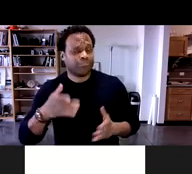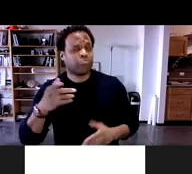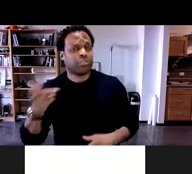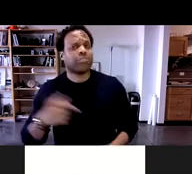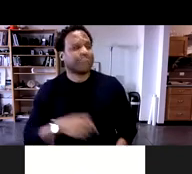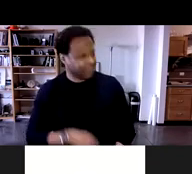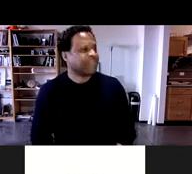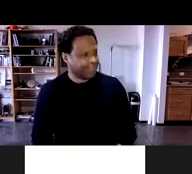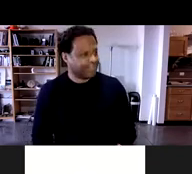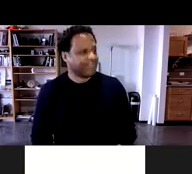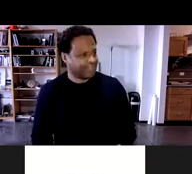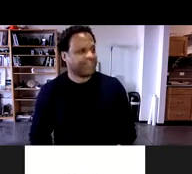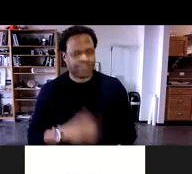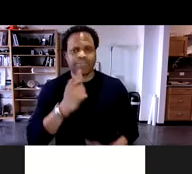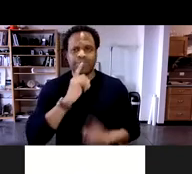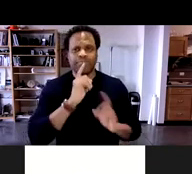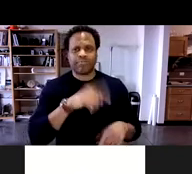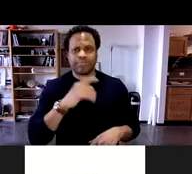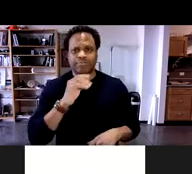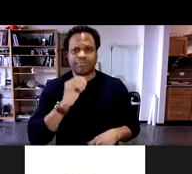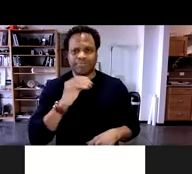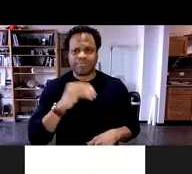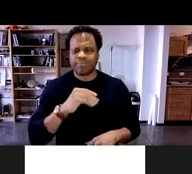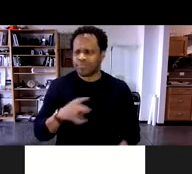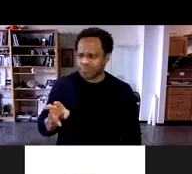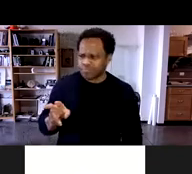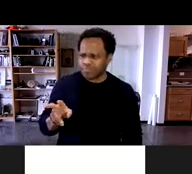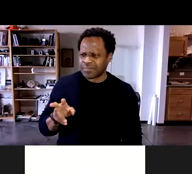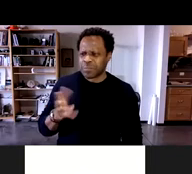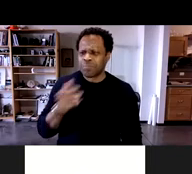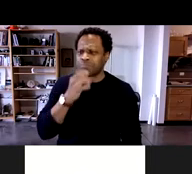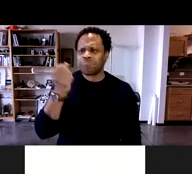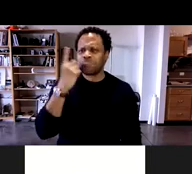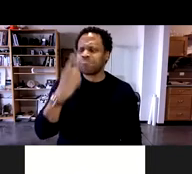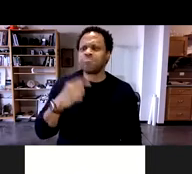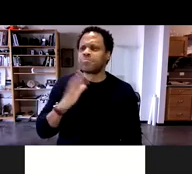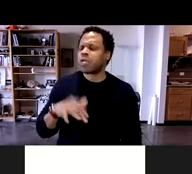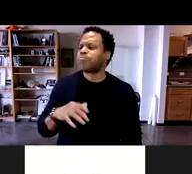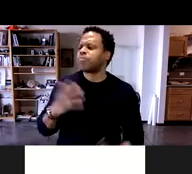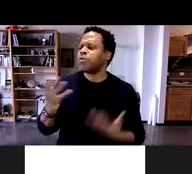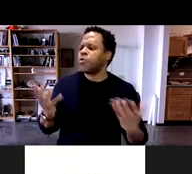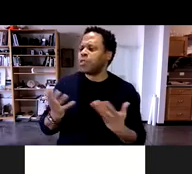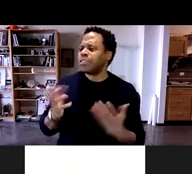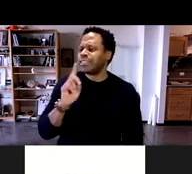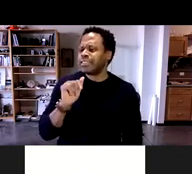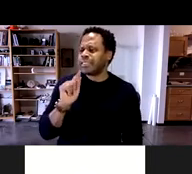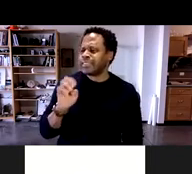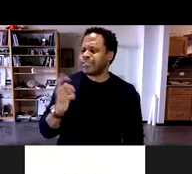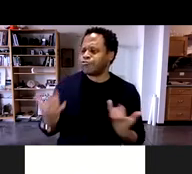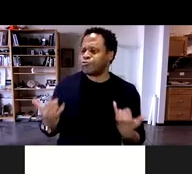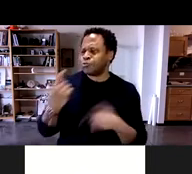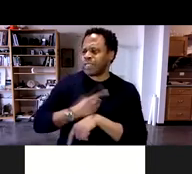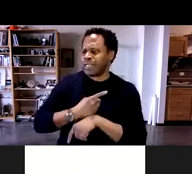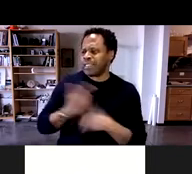like just go ahead and ask the deaf and hard of hearing person, sort of like have if their response is just like nodding with sort of a